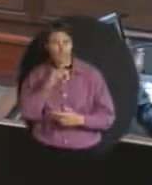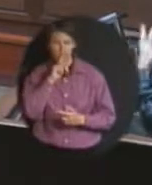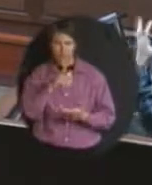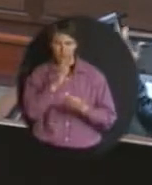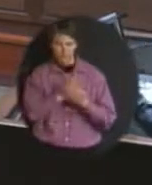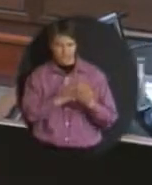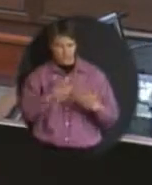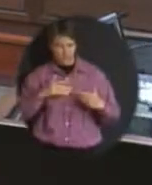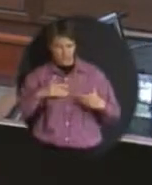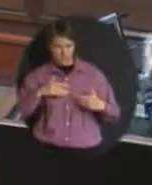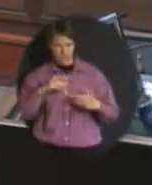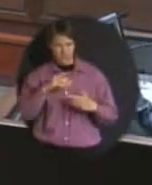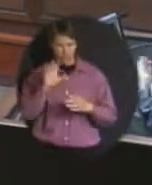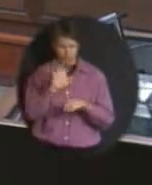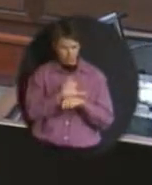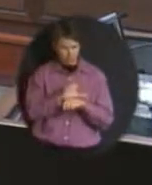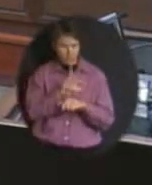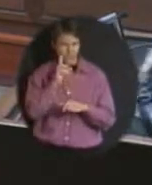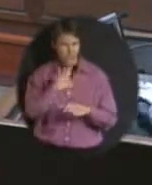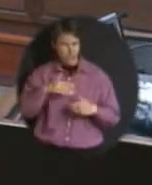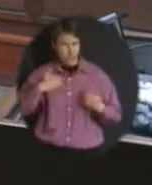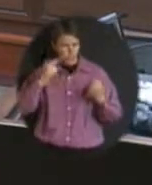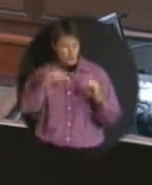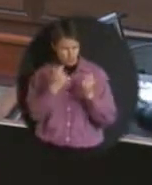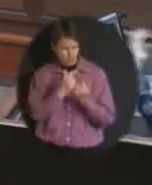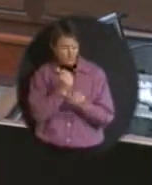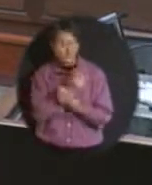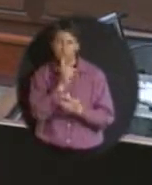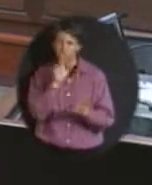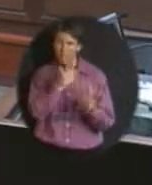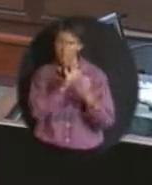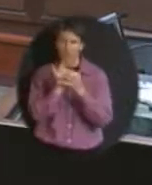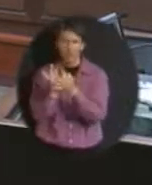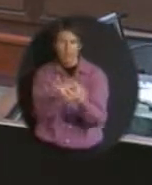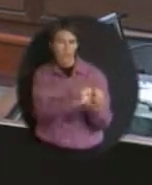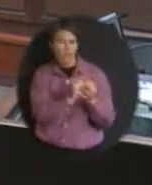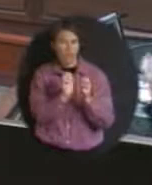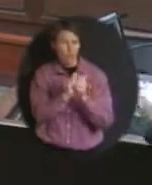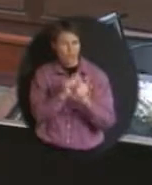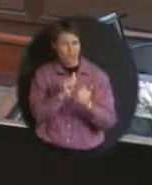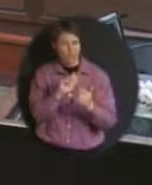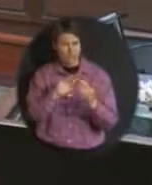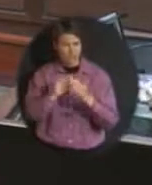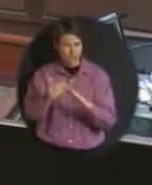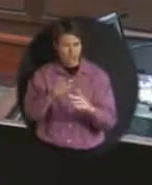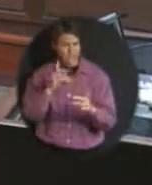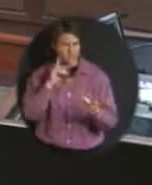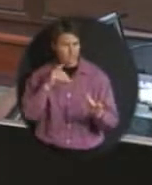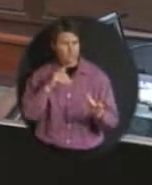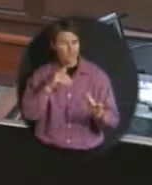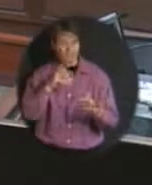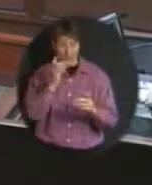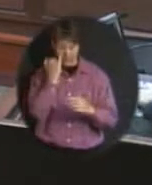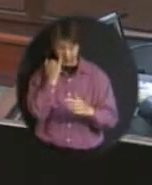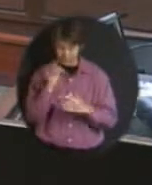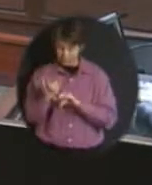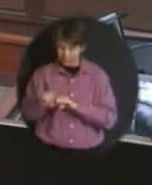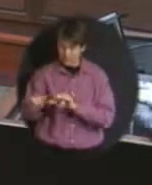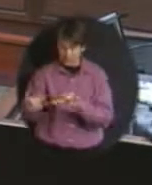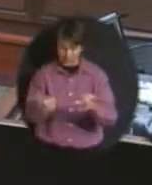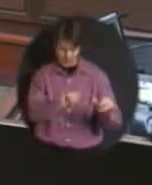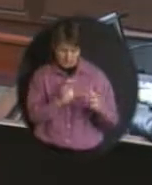youth groups, and we're hearing lots of folks, and we're reaching out as well and trying to bring them in. If we're all consistent in our message, I think it